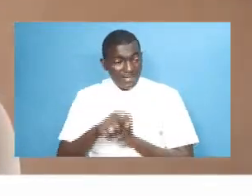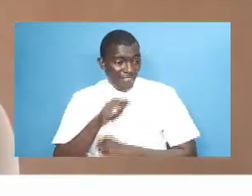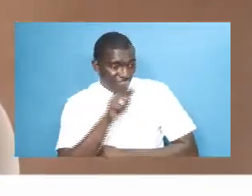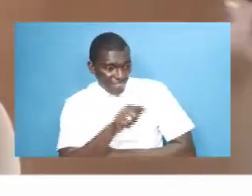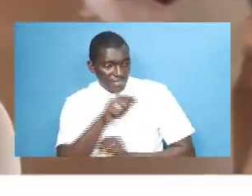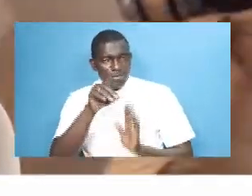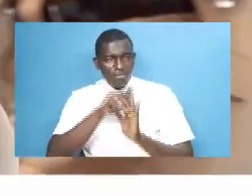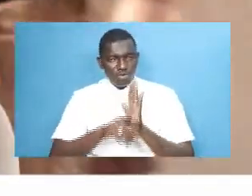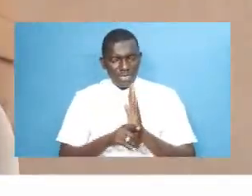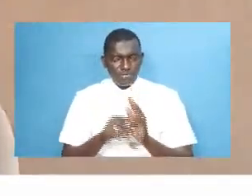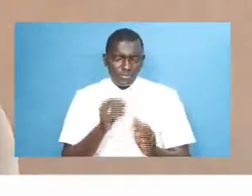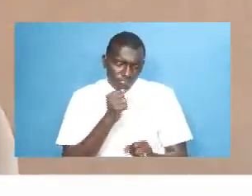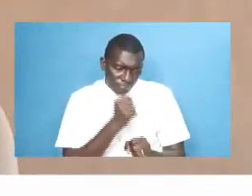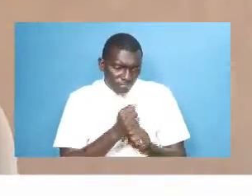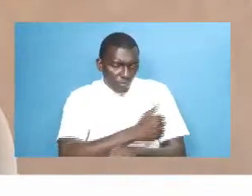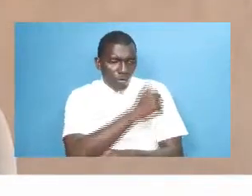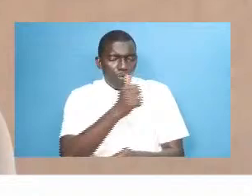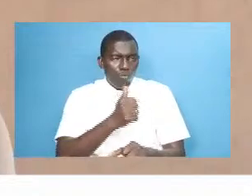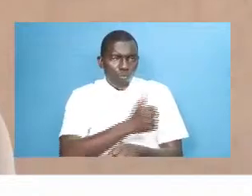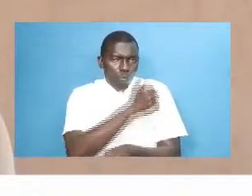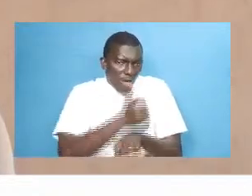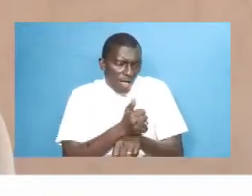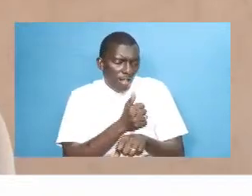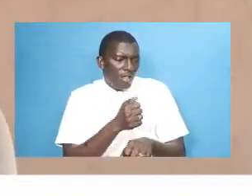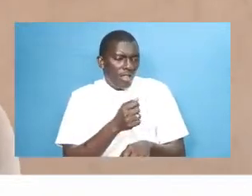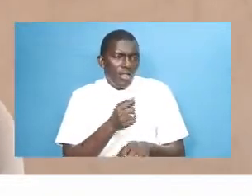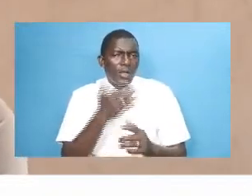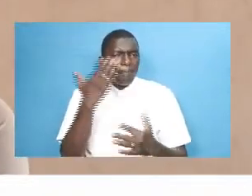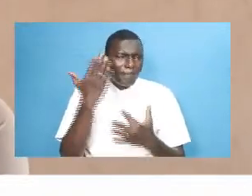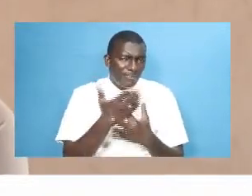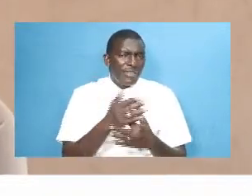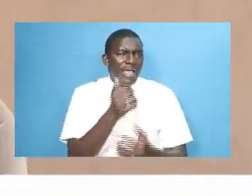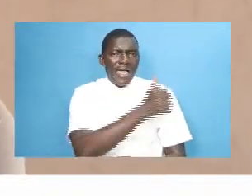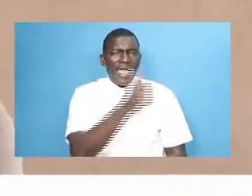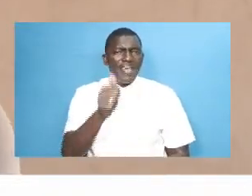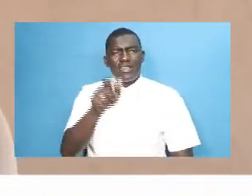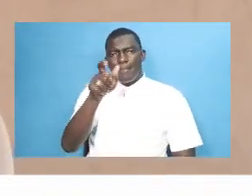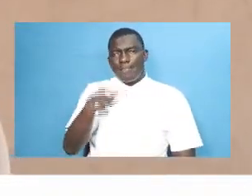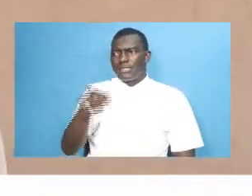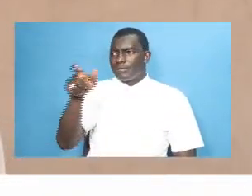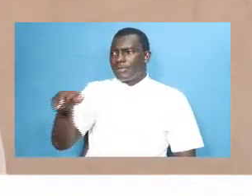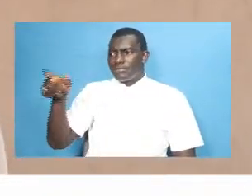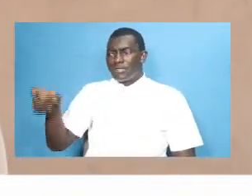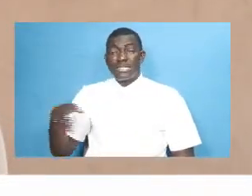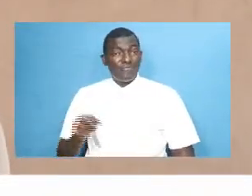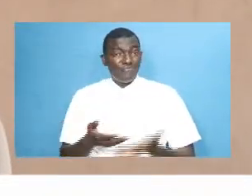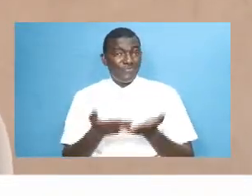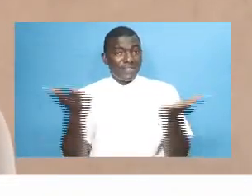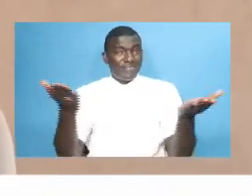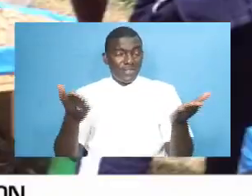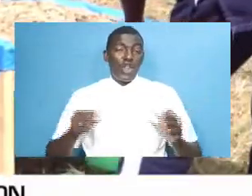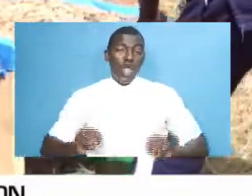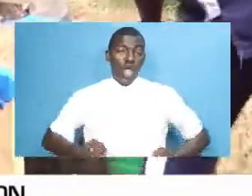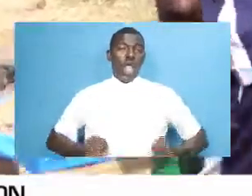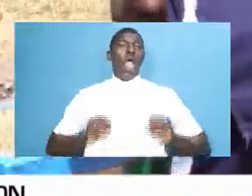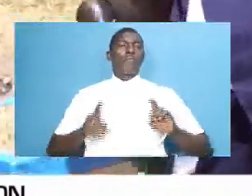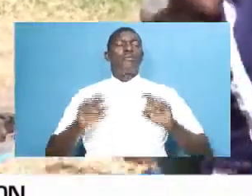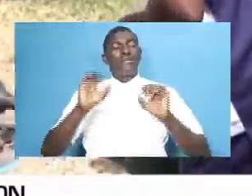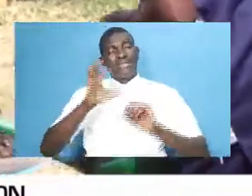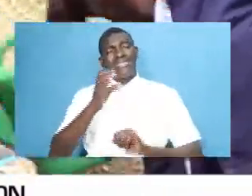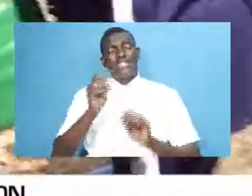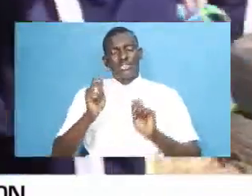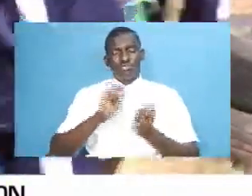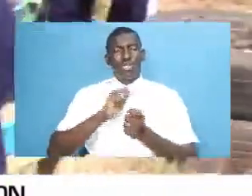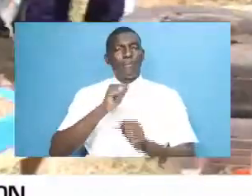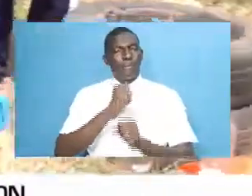to initiate the belief that every person, if given the opportunity, can change